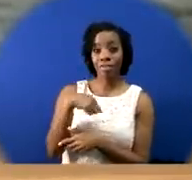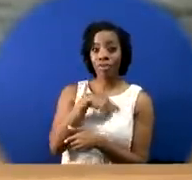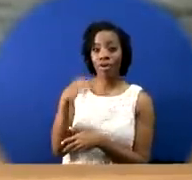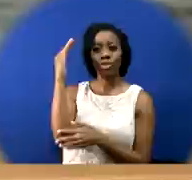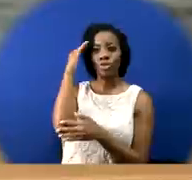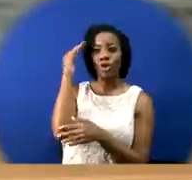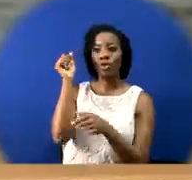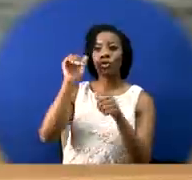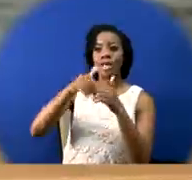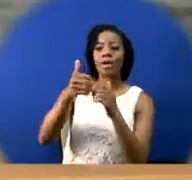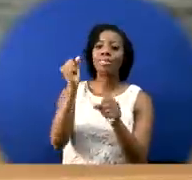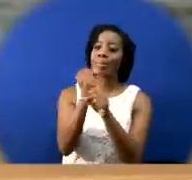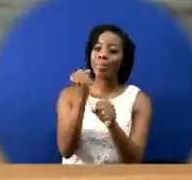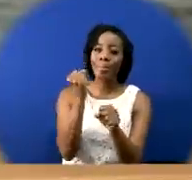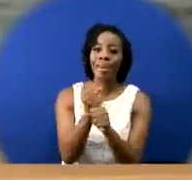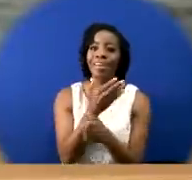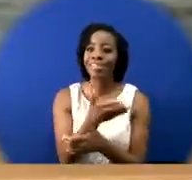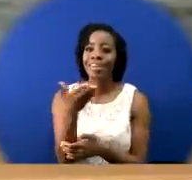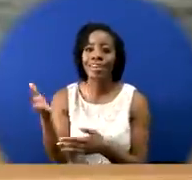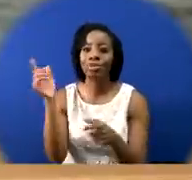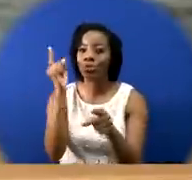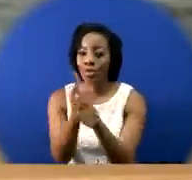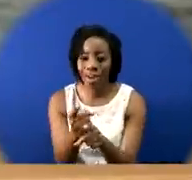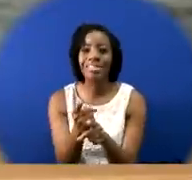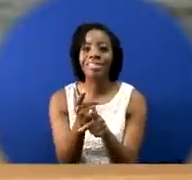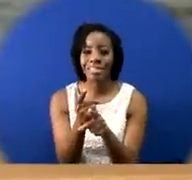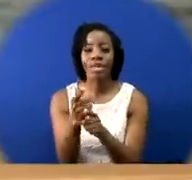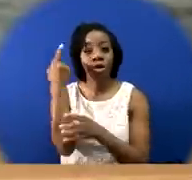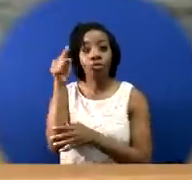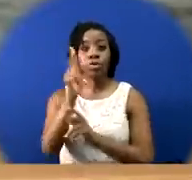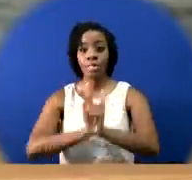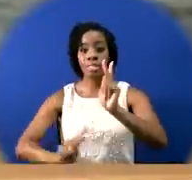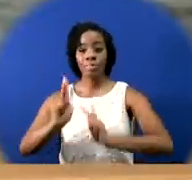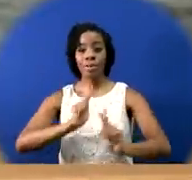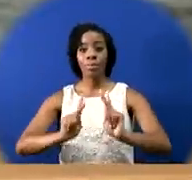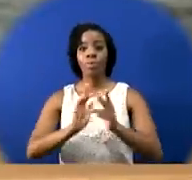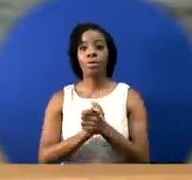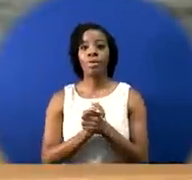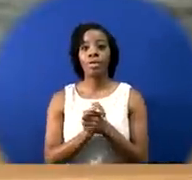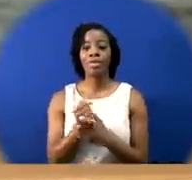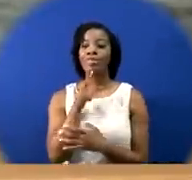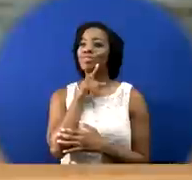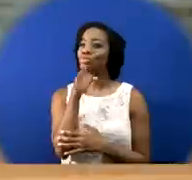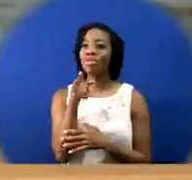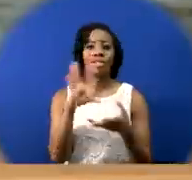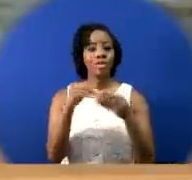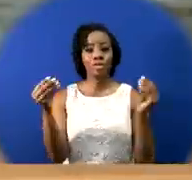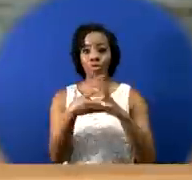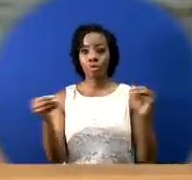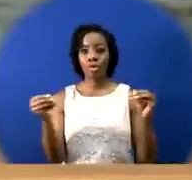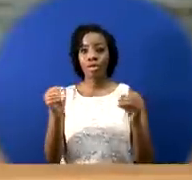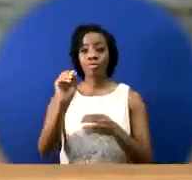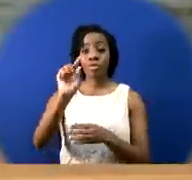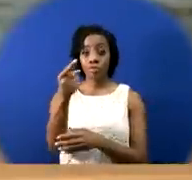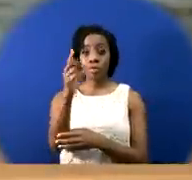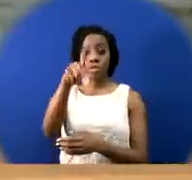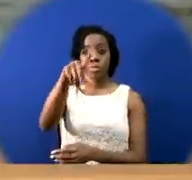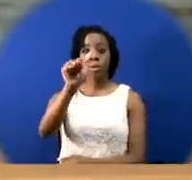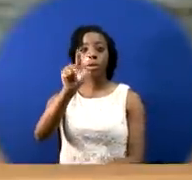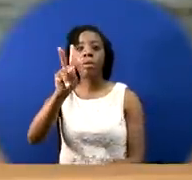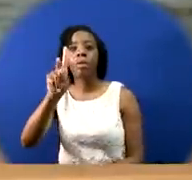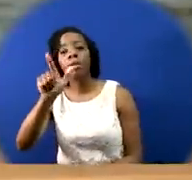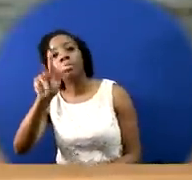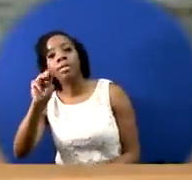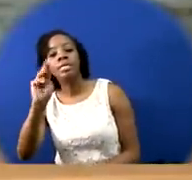work things out for his people. That's really the story of the first Palm Sunday. That's